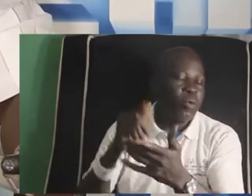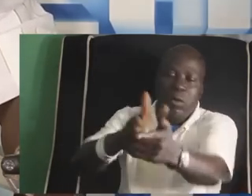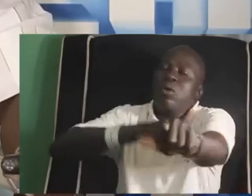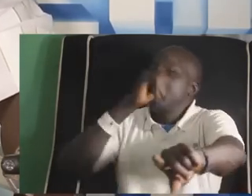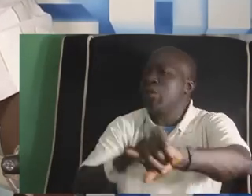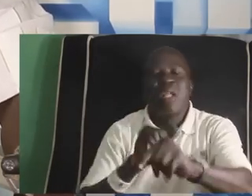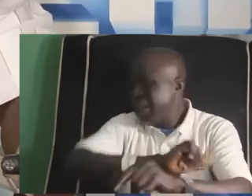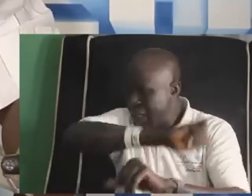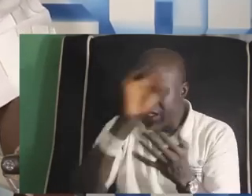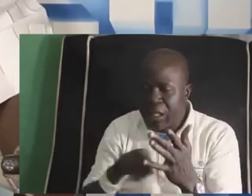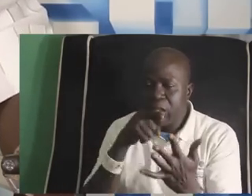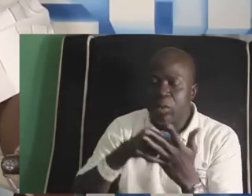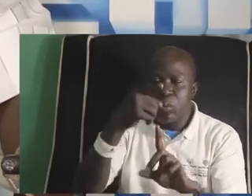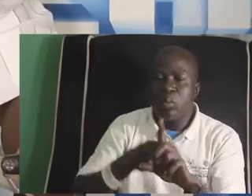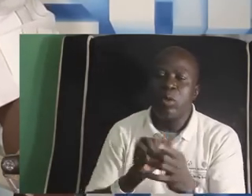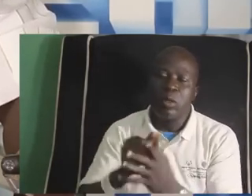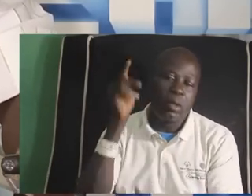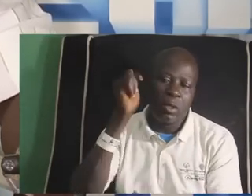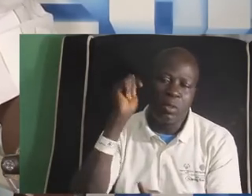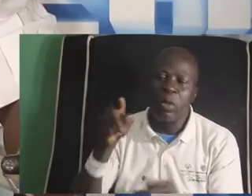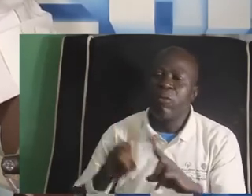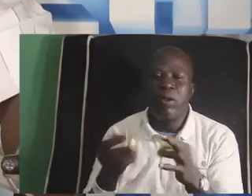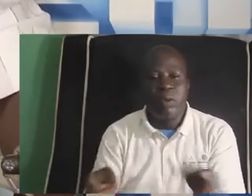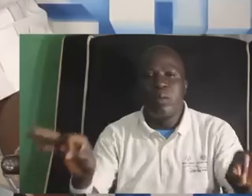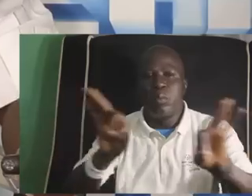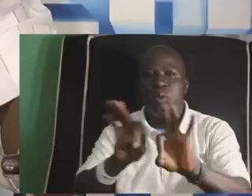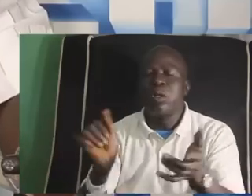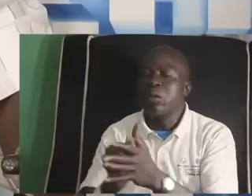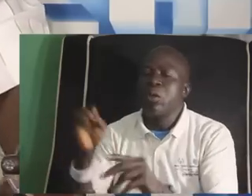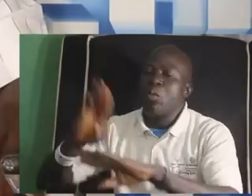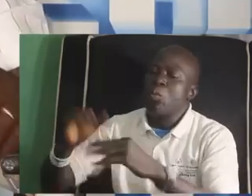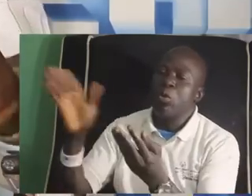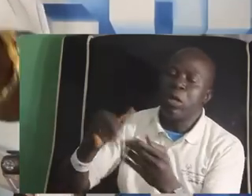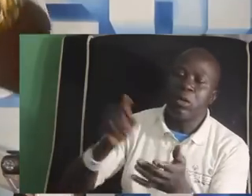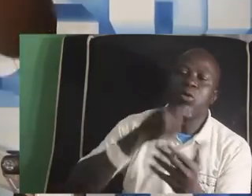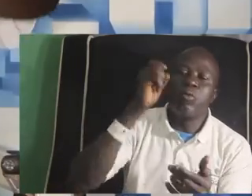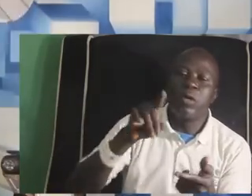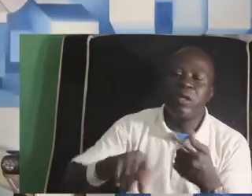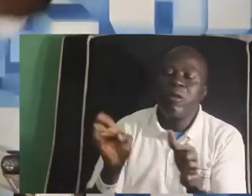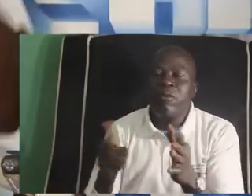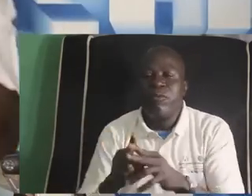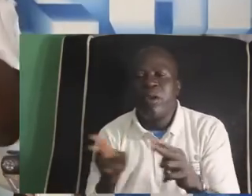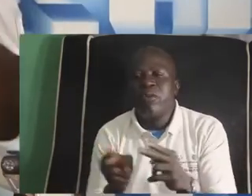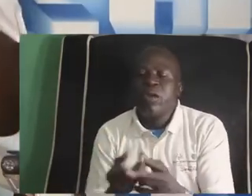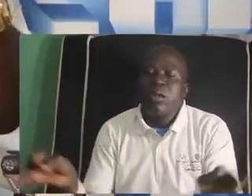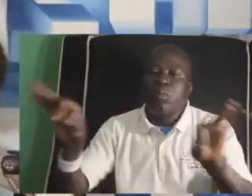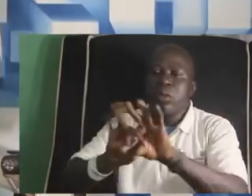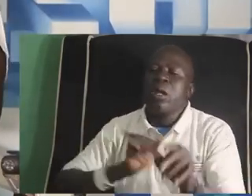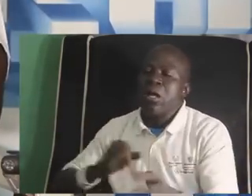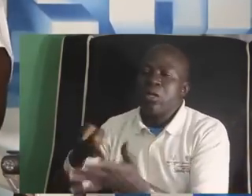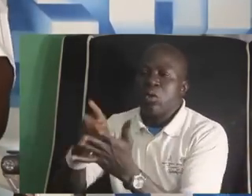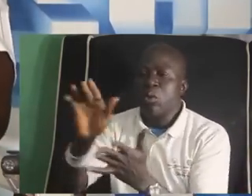you. This month of testimony is very important. This month of covenant is very important.